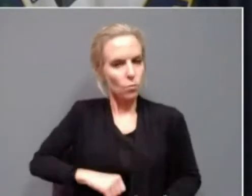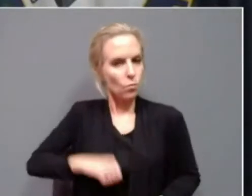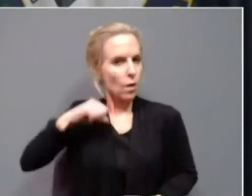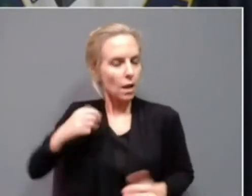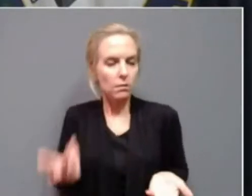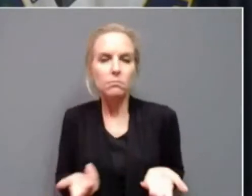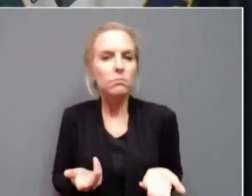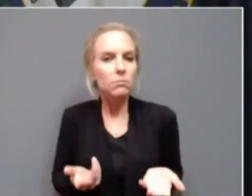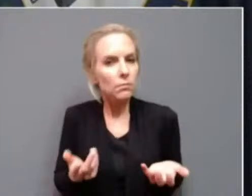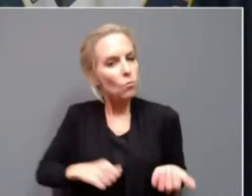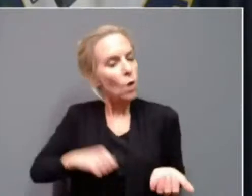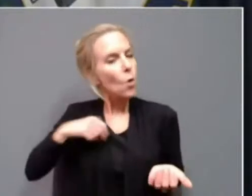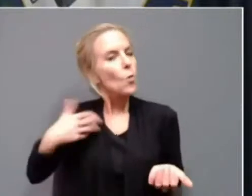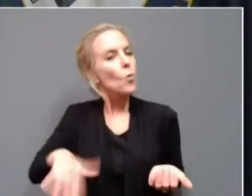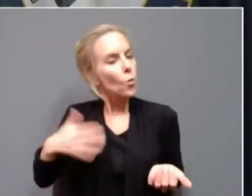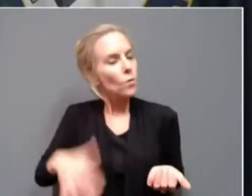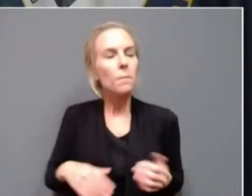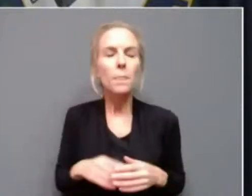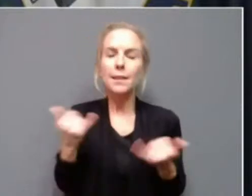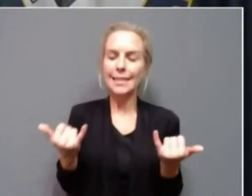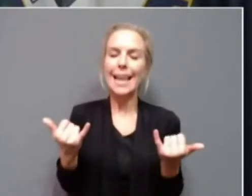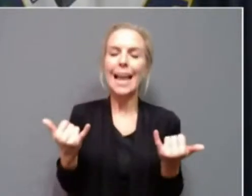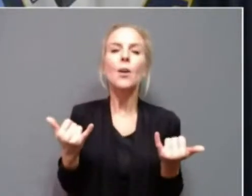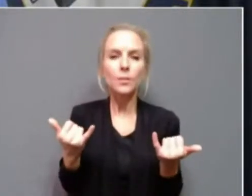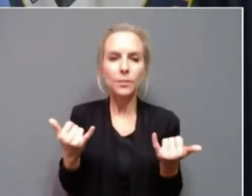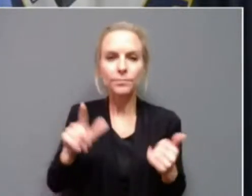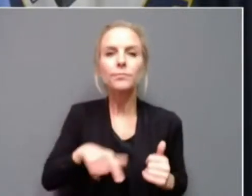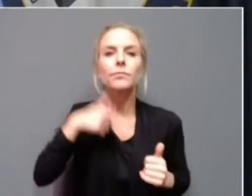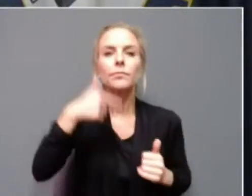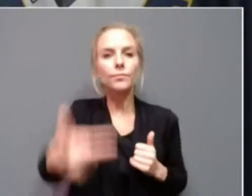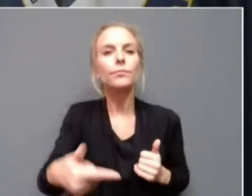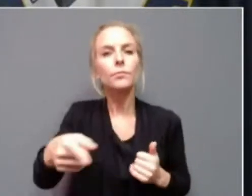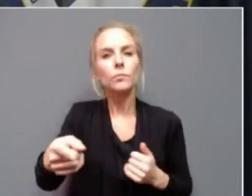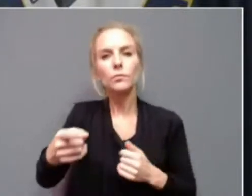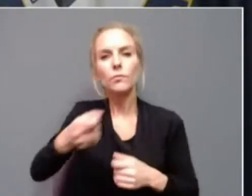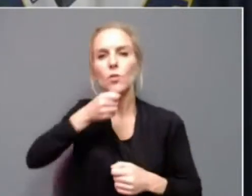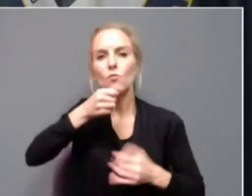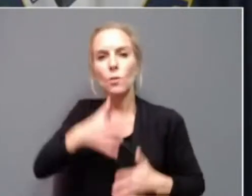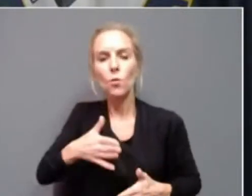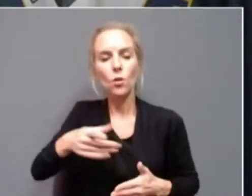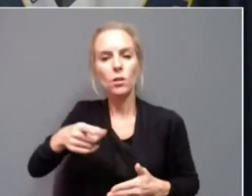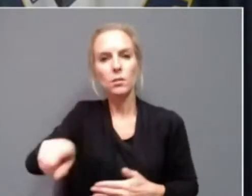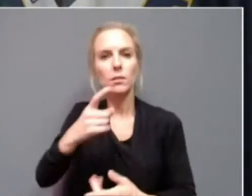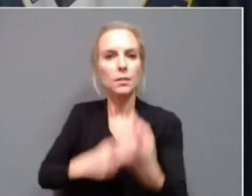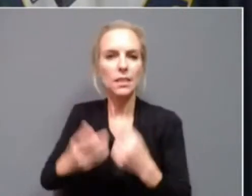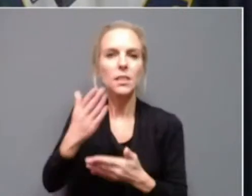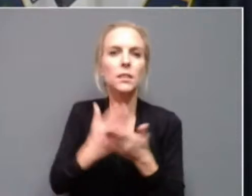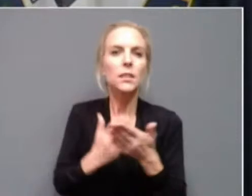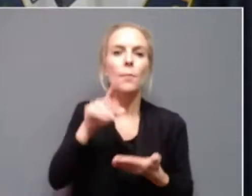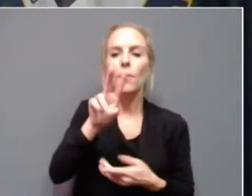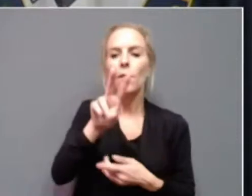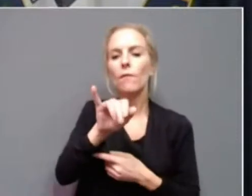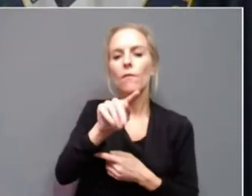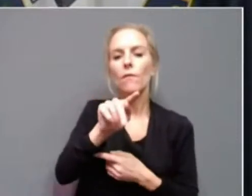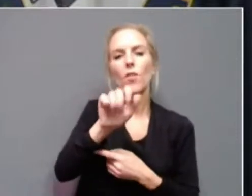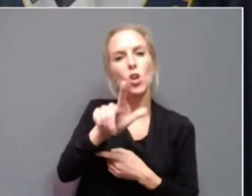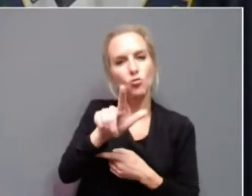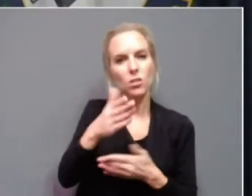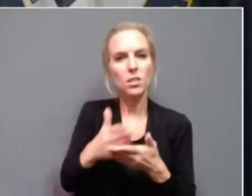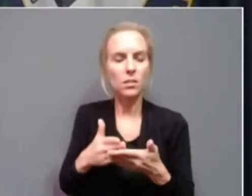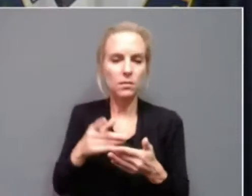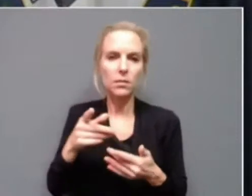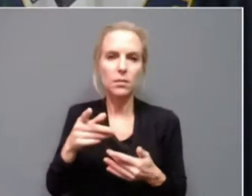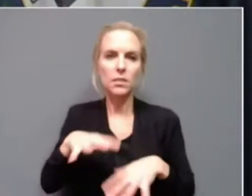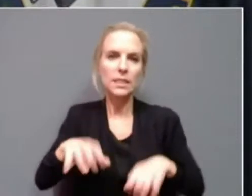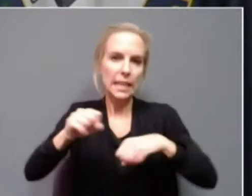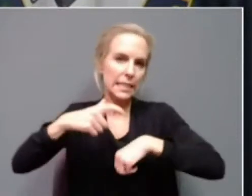that, we will open it up to questions. I know we have a number of people virtually. We'll take the time that we need, and as I try